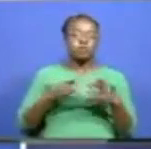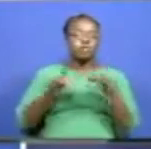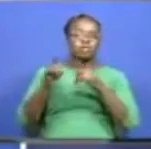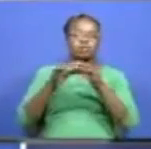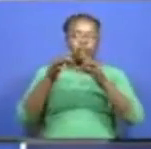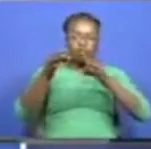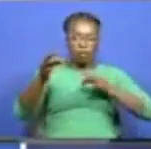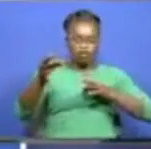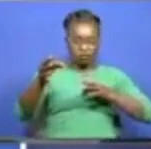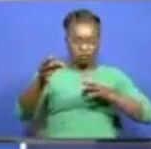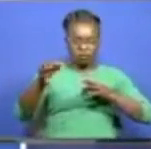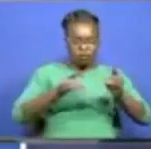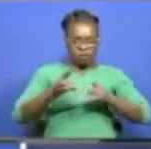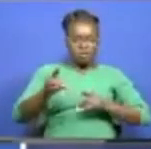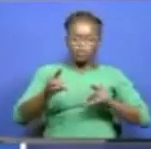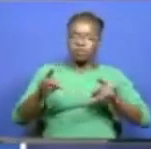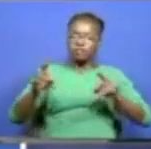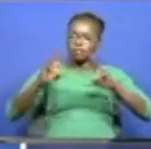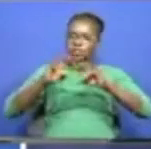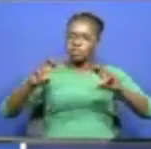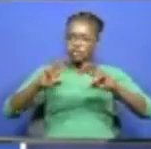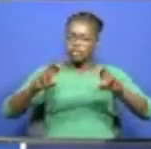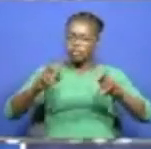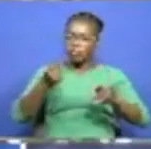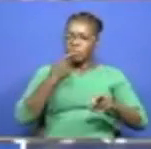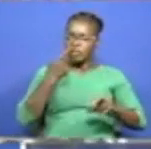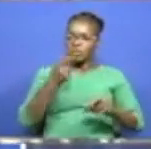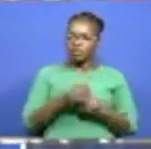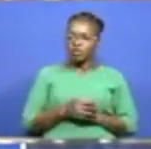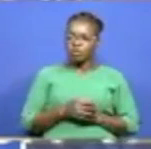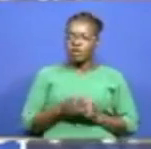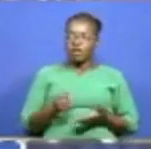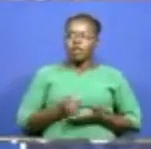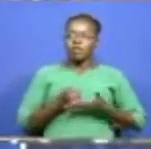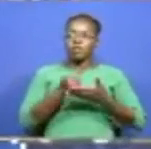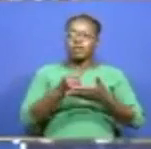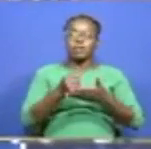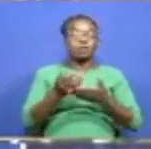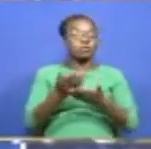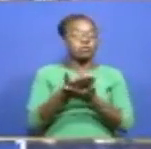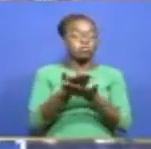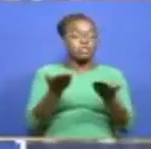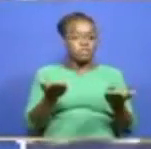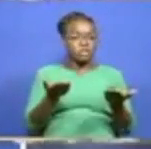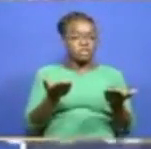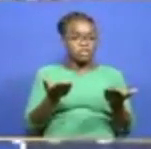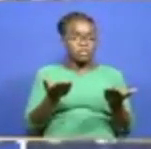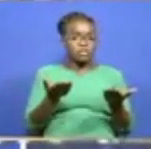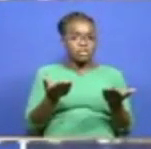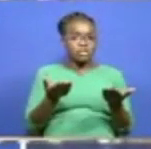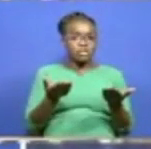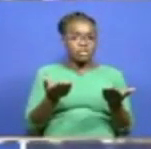long distances in search of medical treatment. Tuweze kuwasaidia watu walikuwa wanapata matibabu kwa